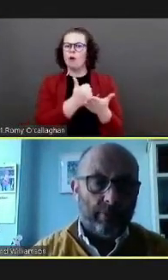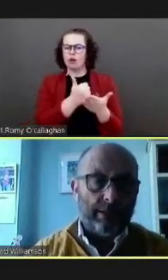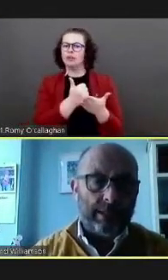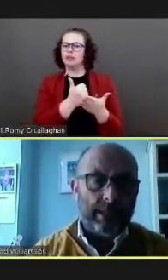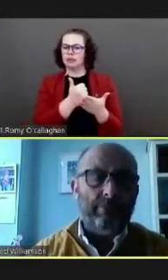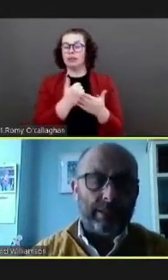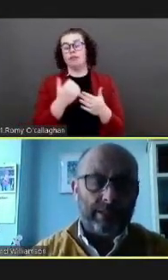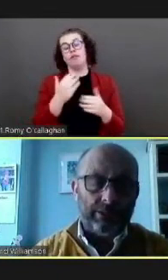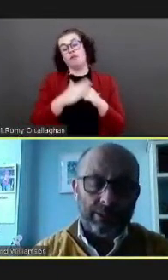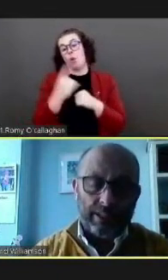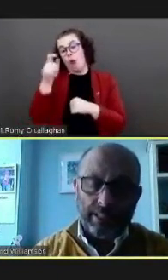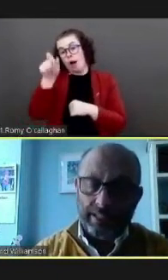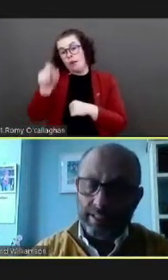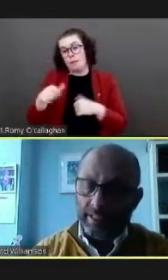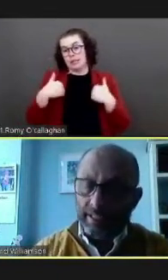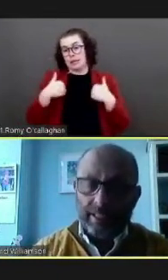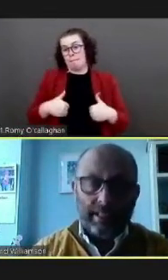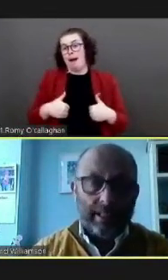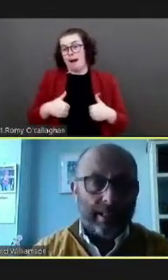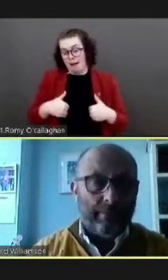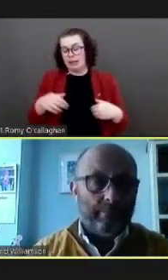a man with significant